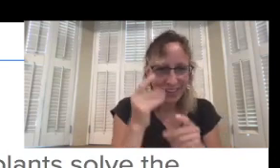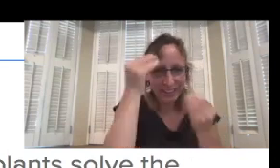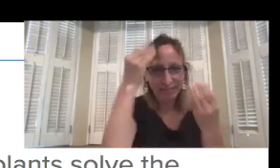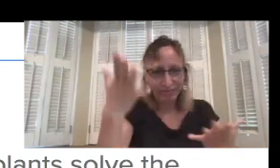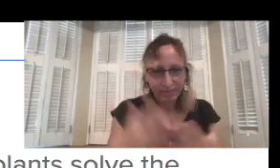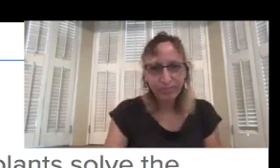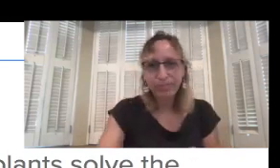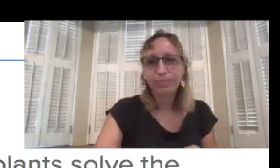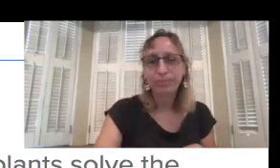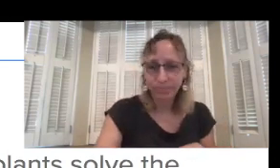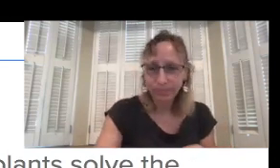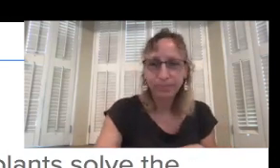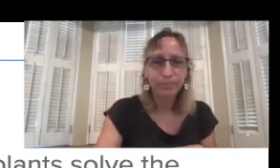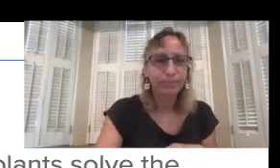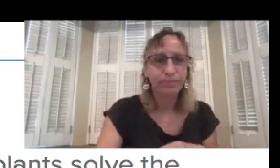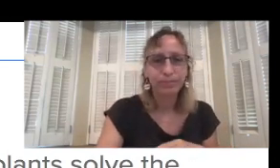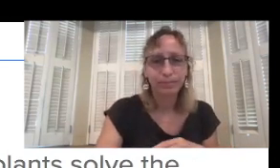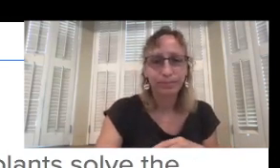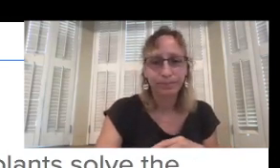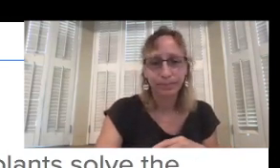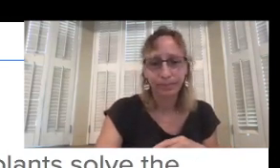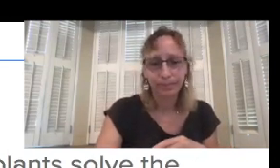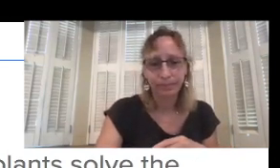Again, all of these are false.